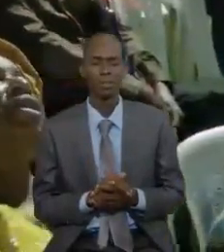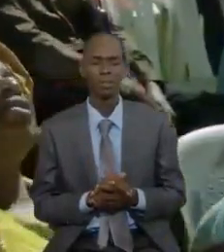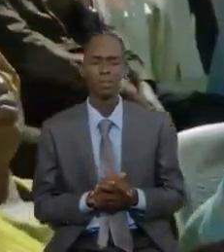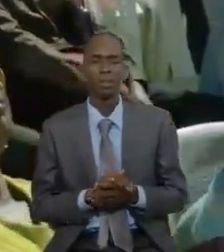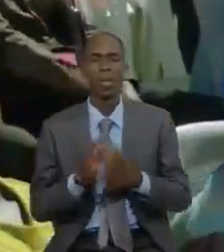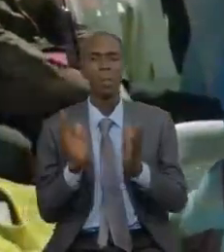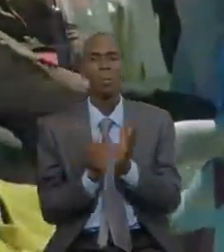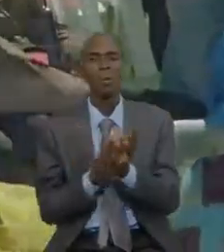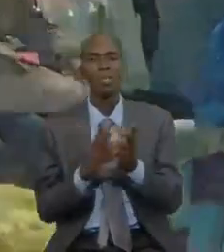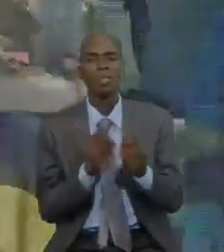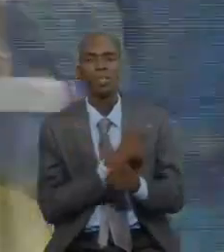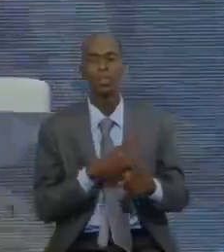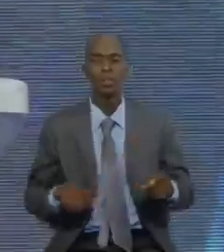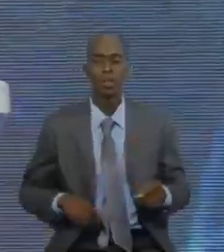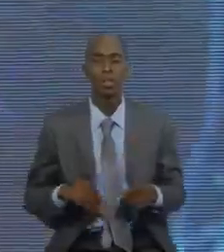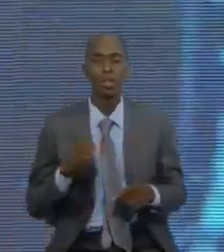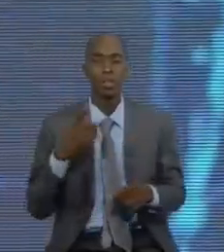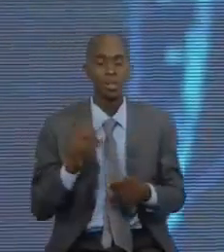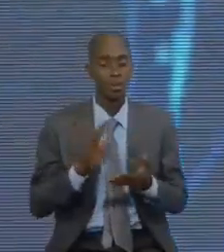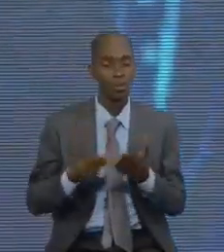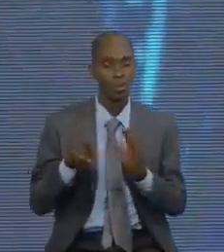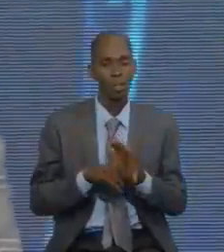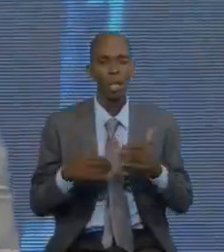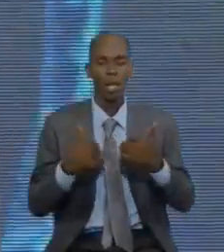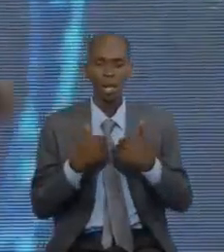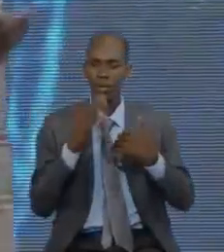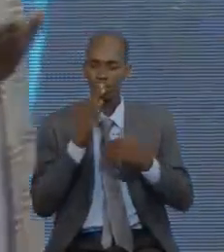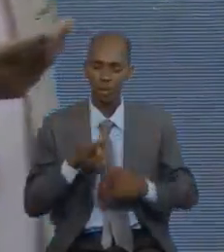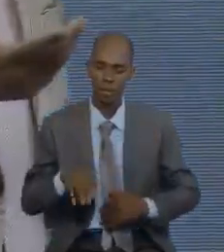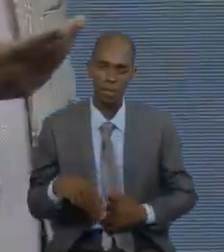Praise the Lord, the forgiveness has been given.